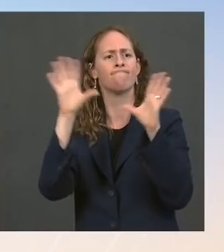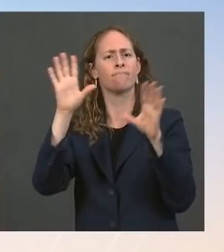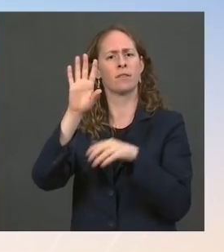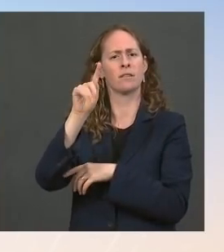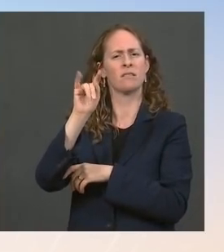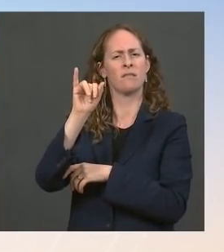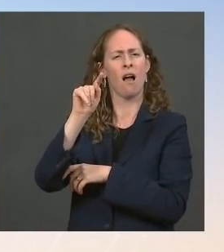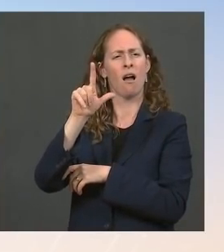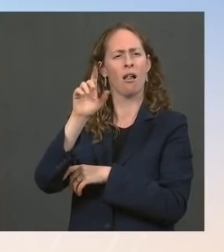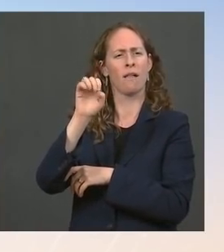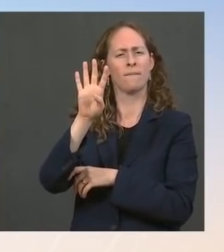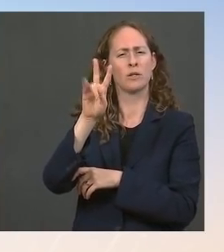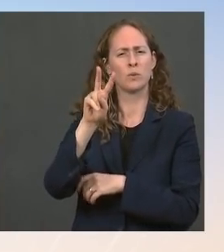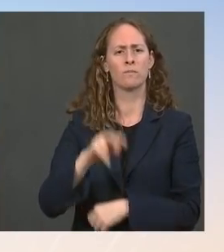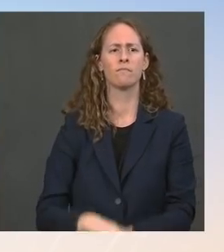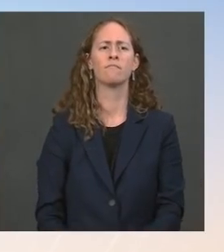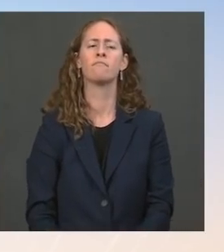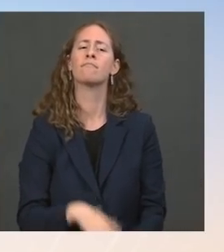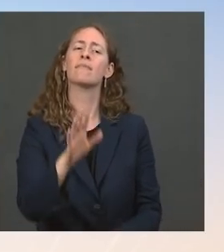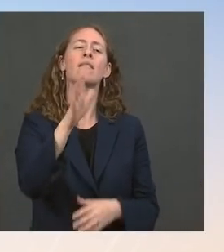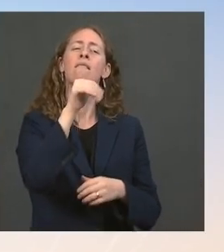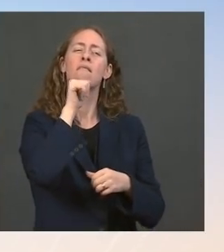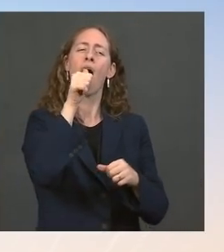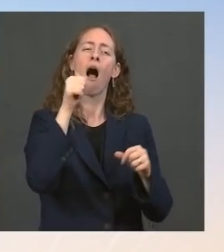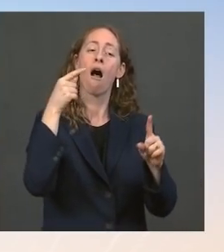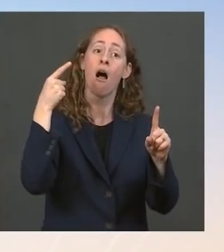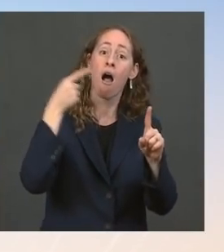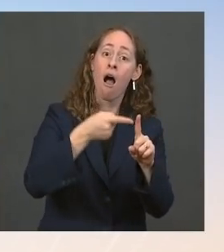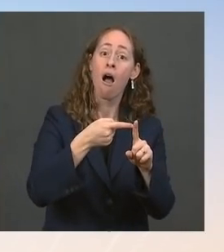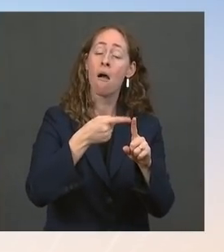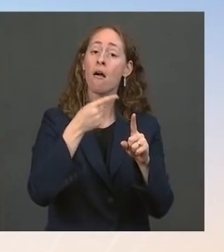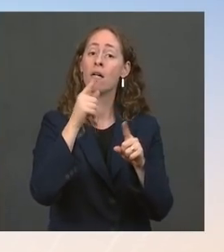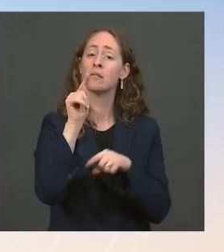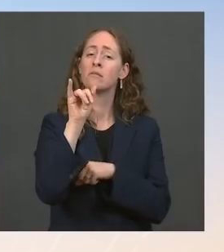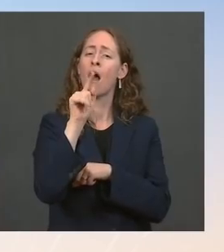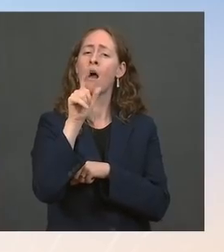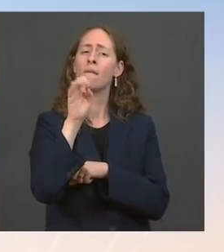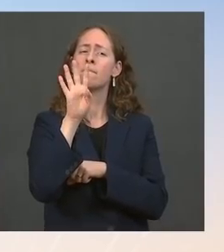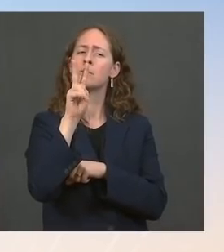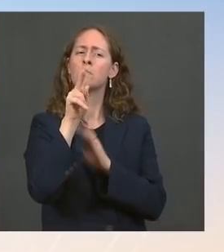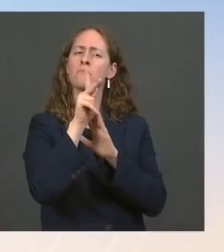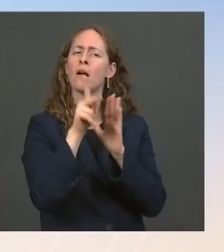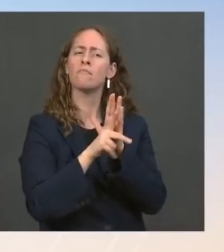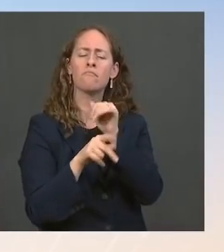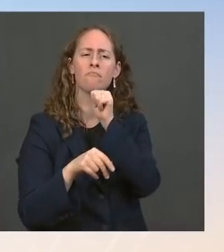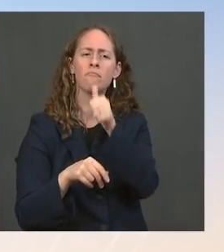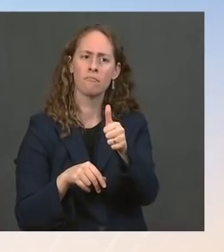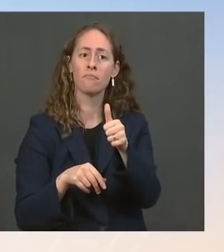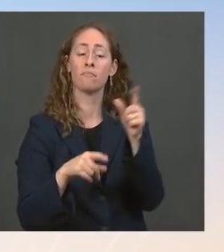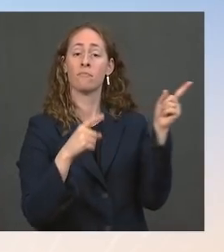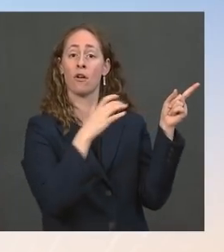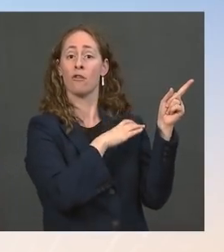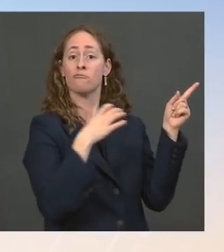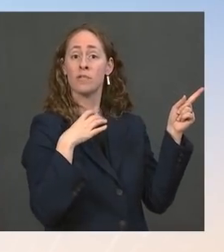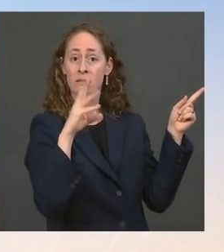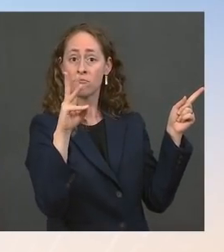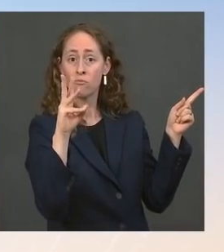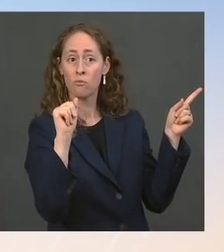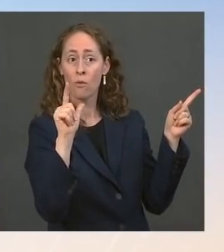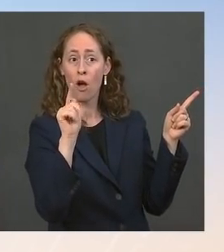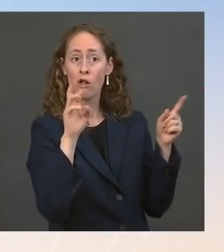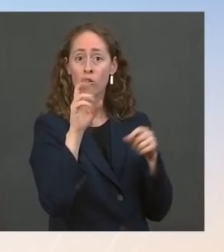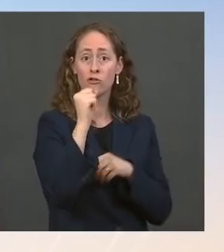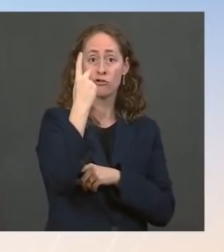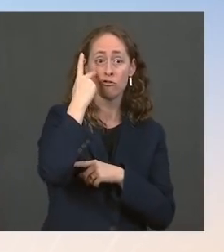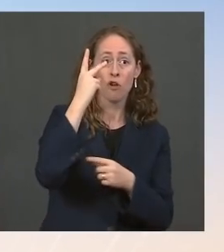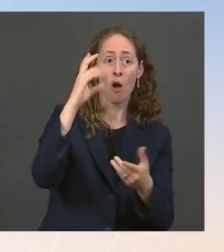about the Title 42 policy. I think Congresswoman Waters and others, as are we, have been horrified by the photos